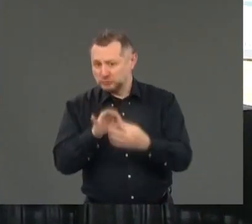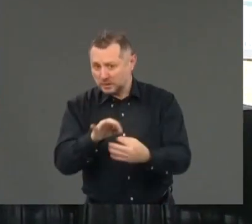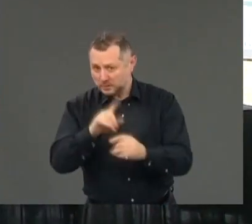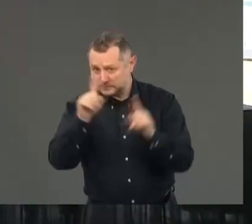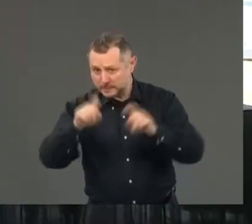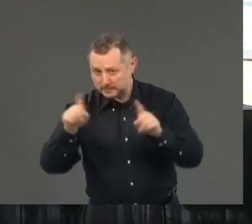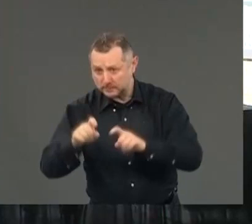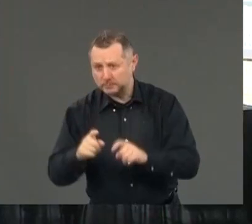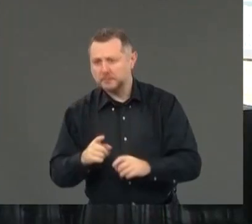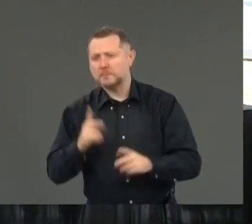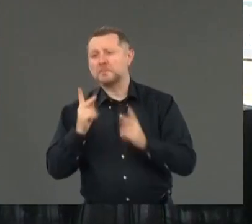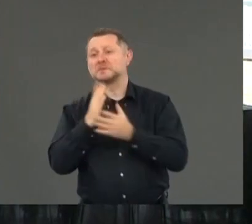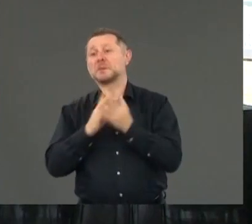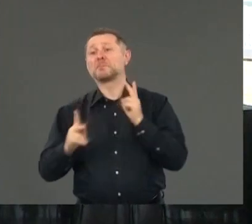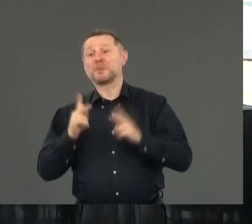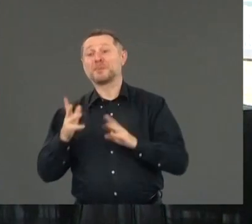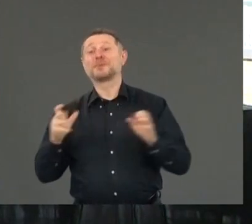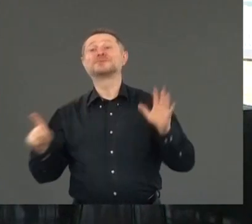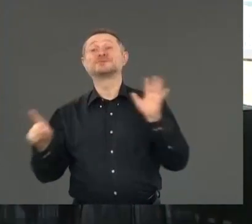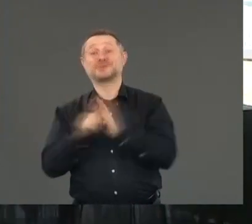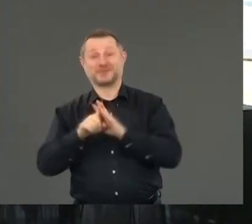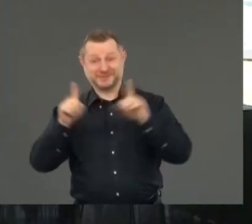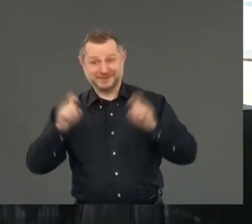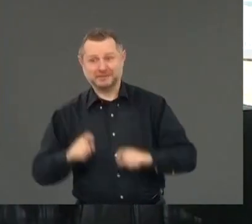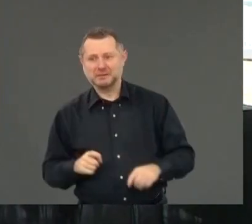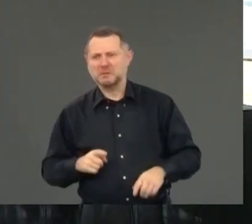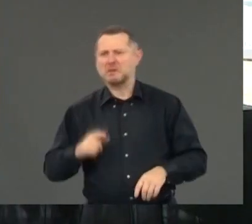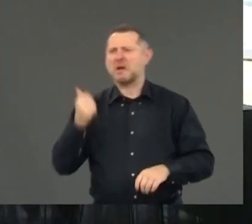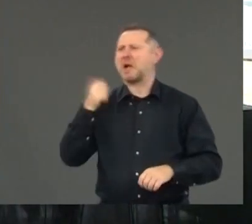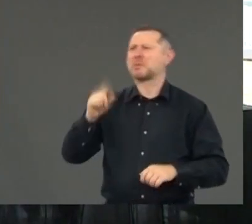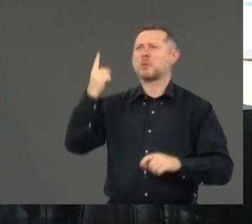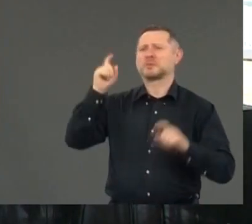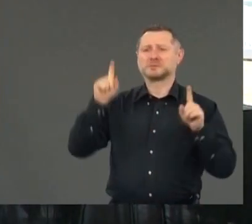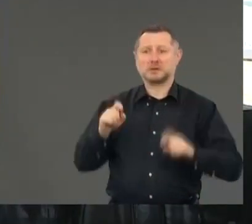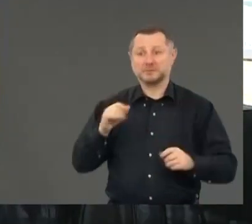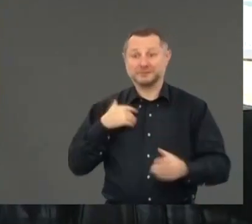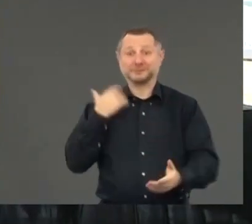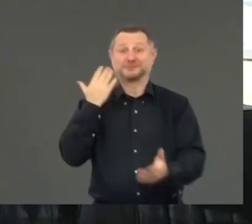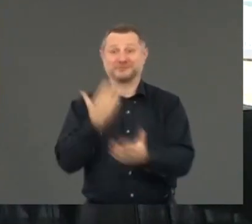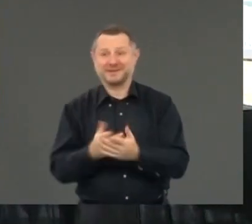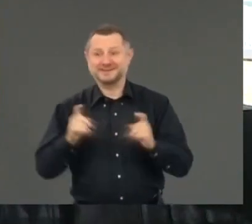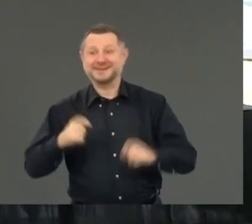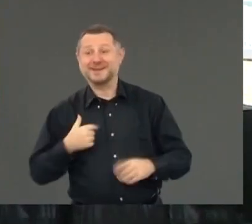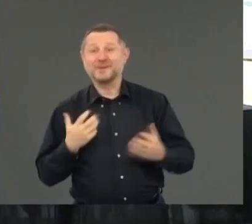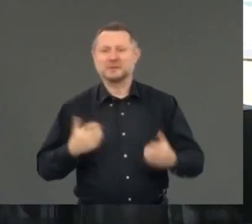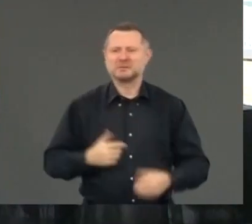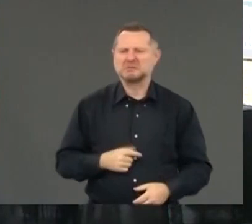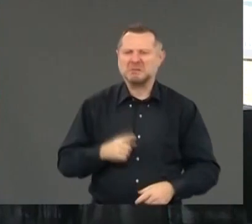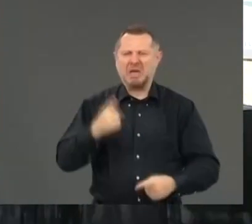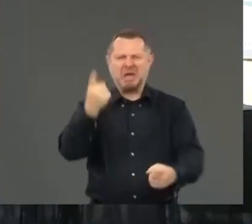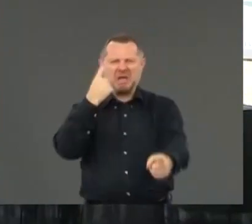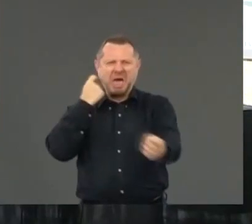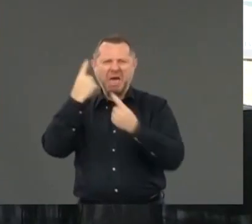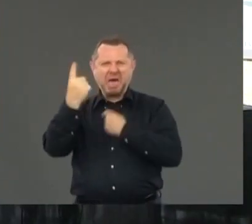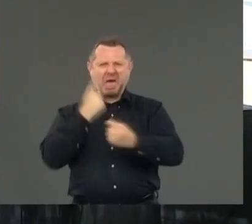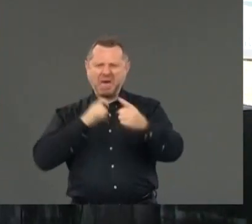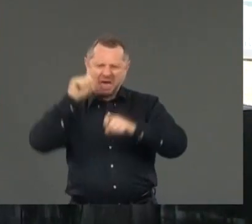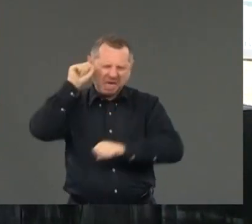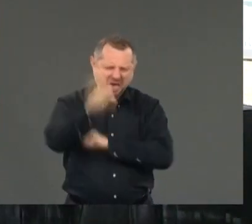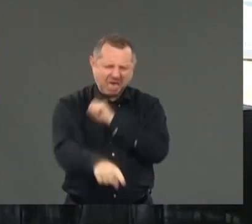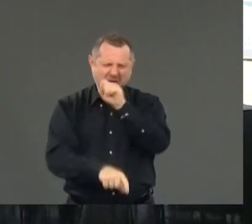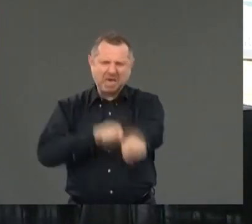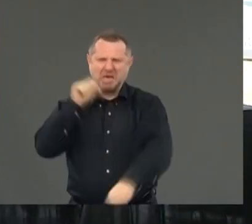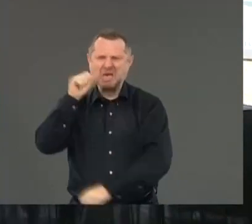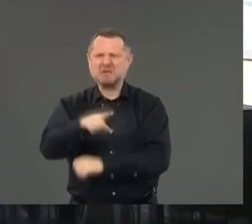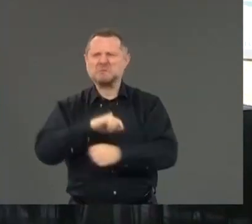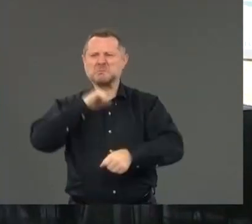that when they go for a test, which you say anybody can get, they get the third degree, and so they get prioritized. Is that what you